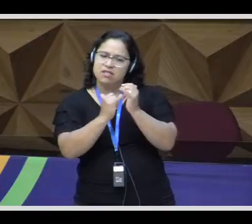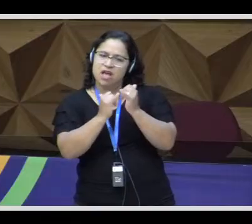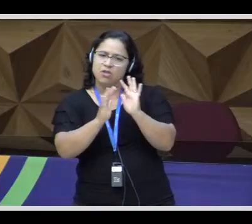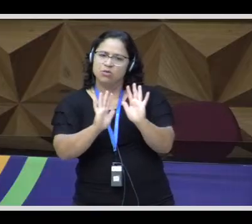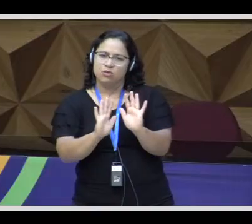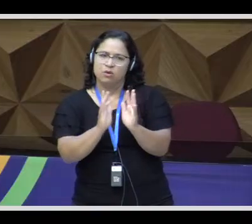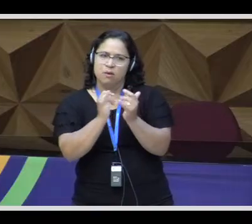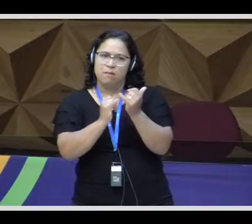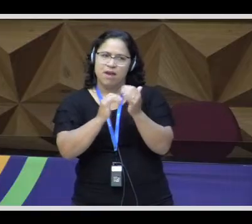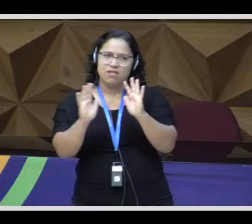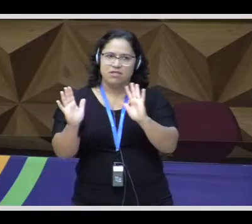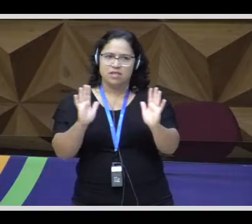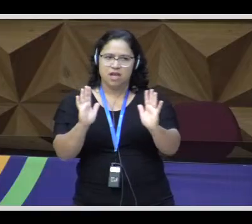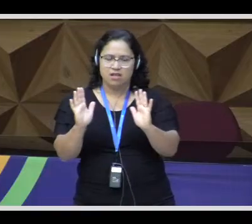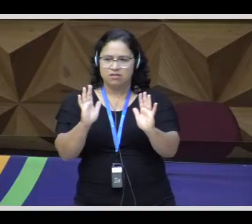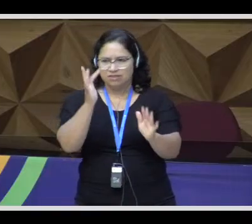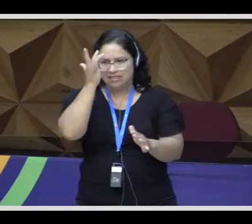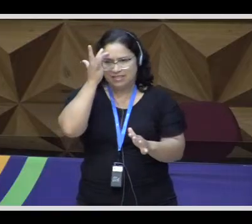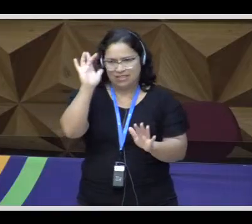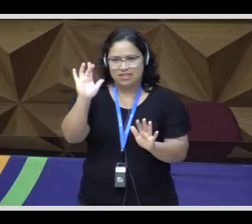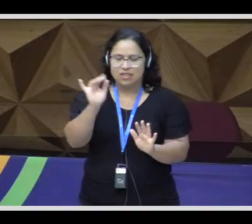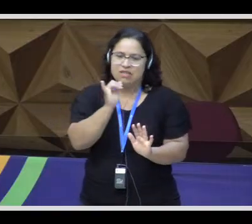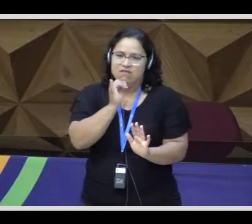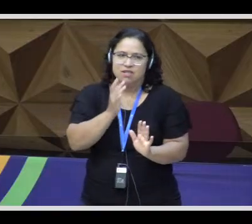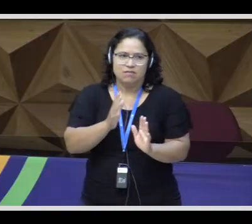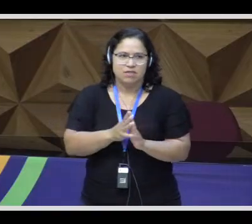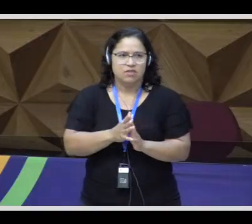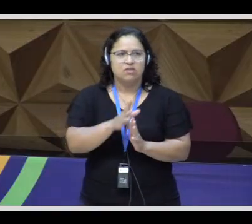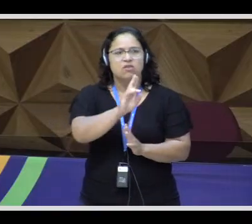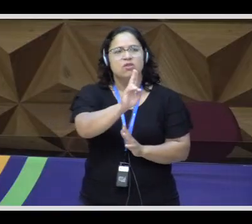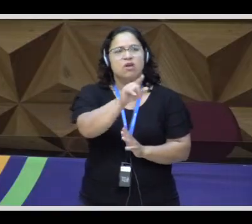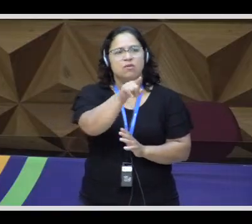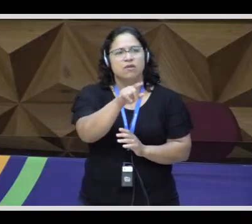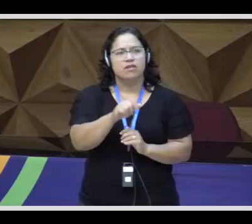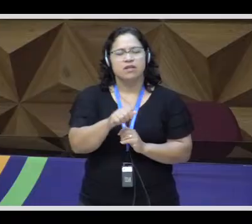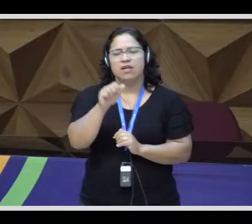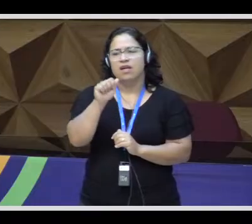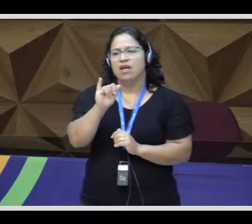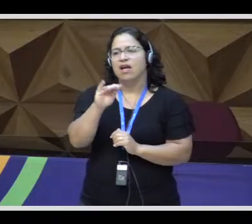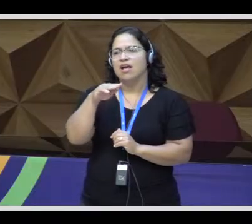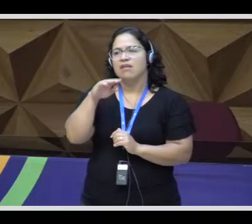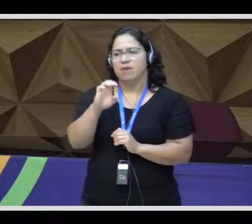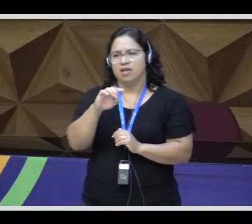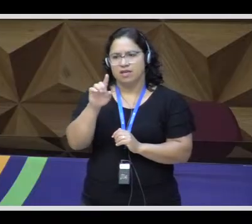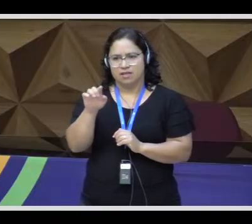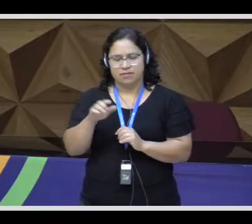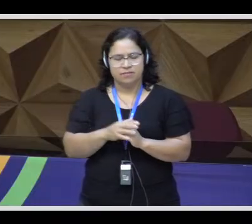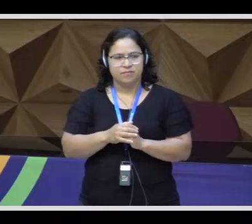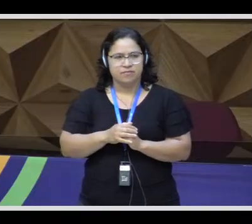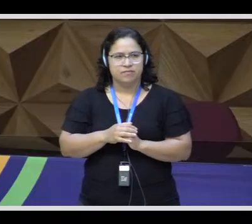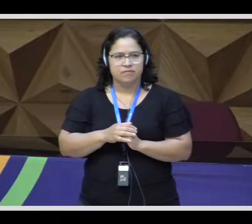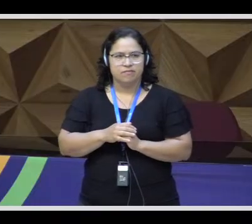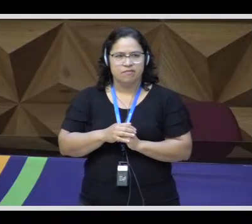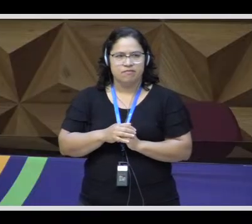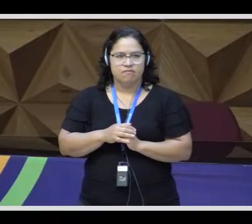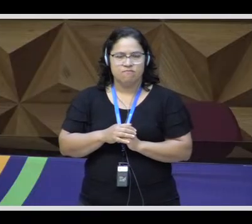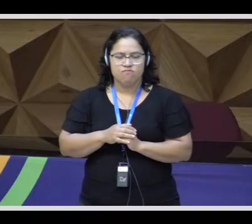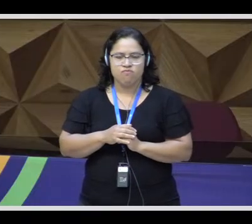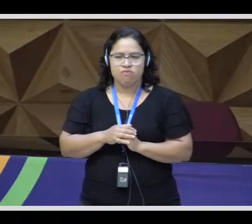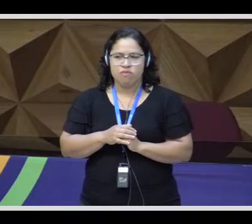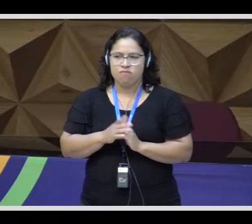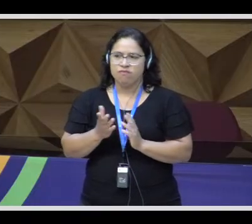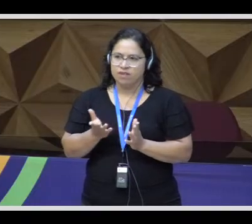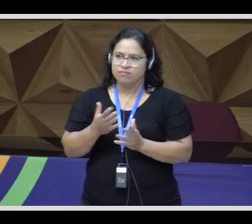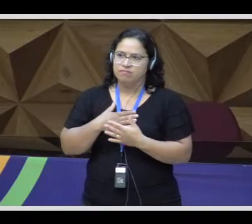way. Unfortunately. So, yeah, thank you. What's your name again? Aime. Aime? Aime, the first thing I have to say is I'm afraid.